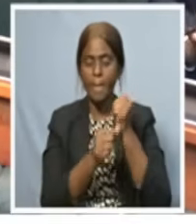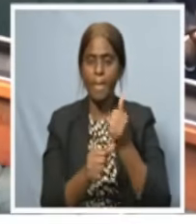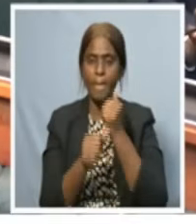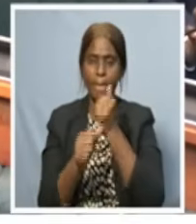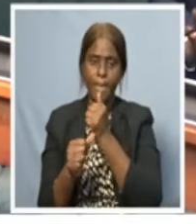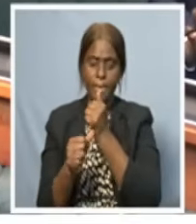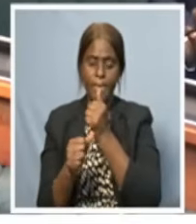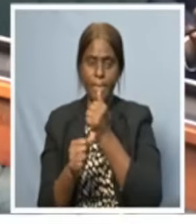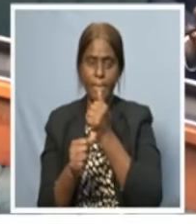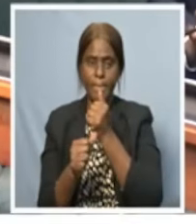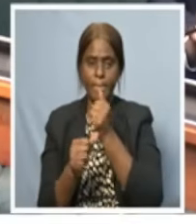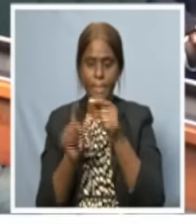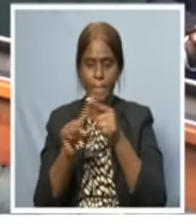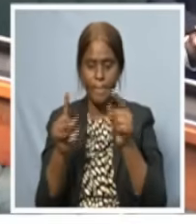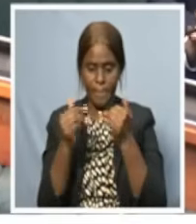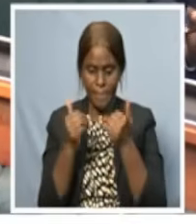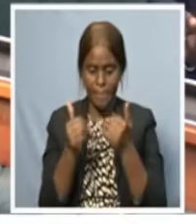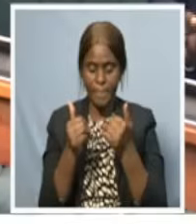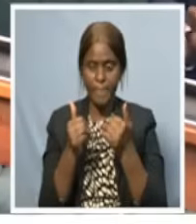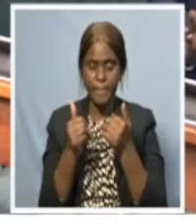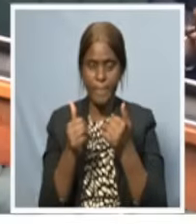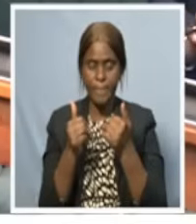agencies. However,